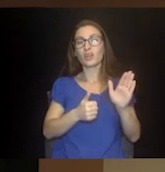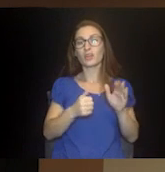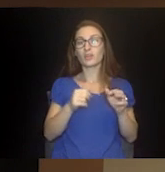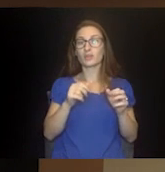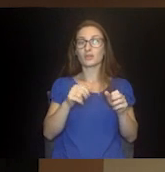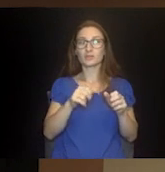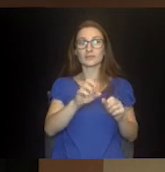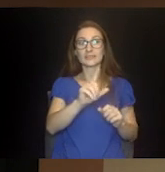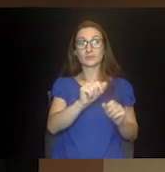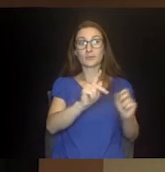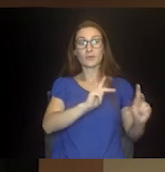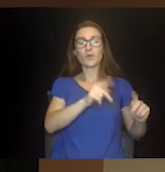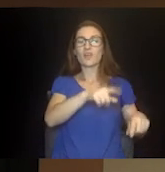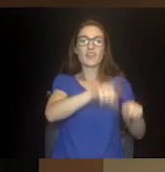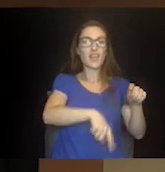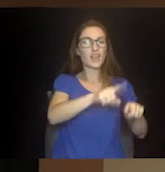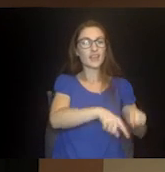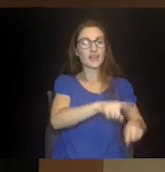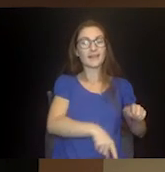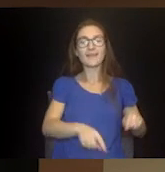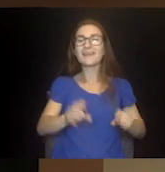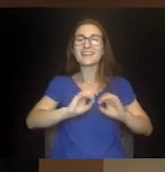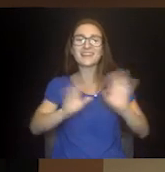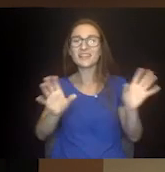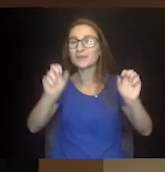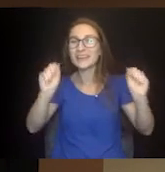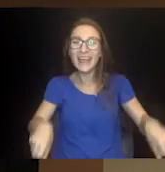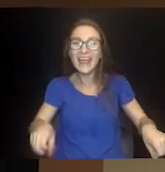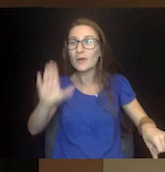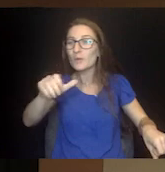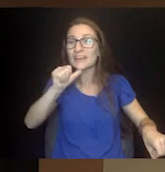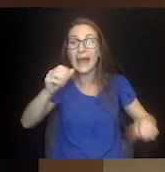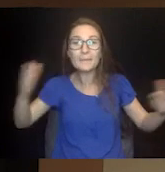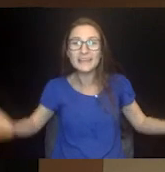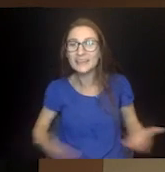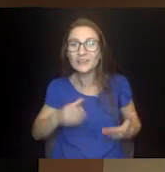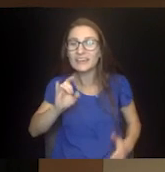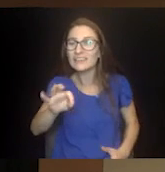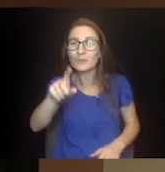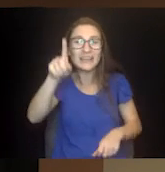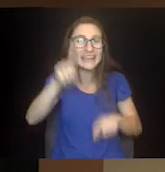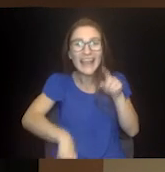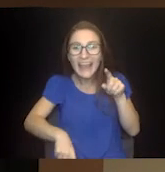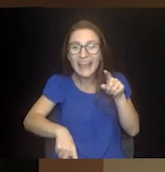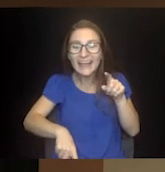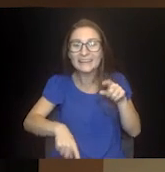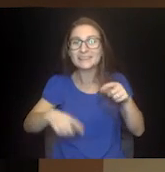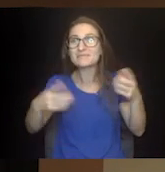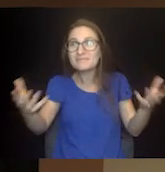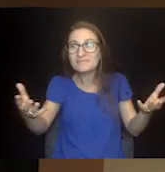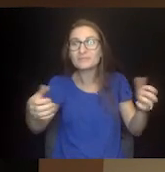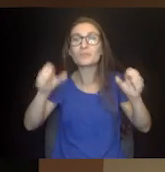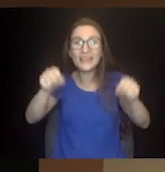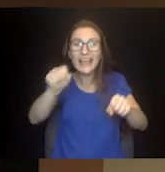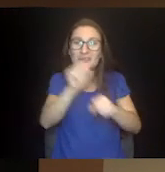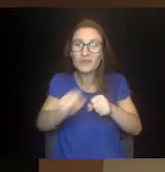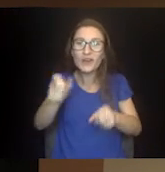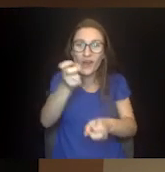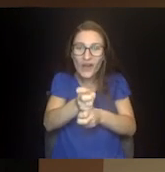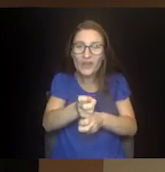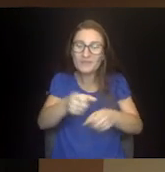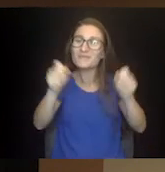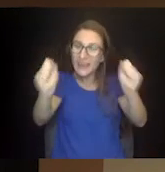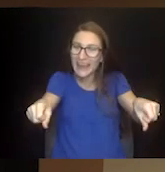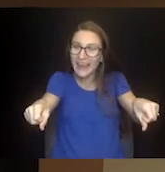of that people with disabilities can't do anything. Because clearly we can. We wouldn't be here if we couldn't do anything, if we couldn't